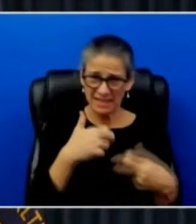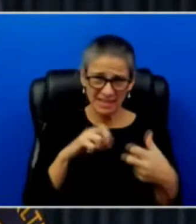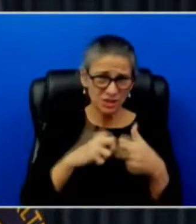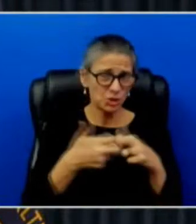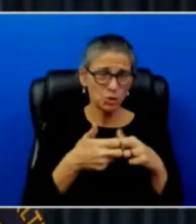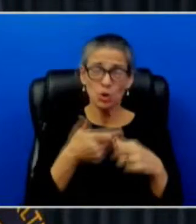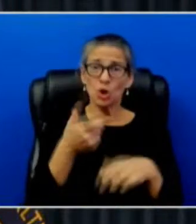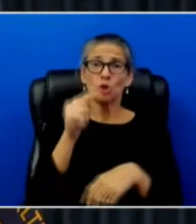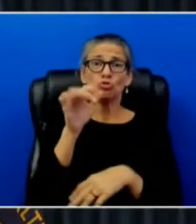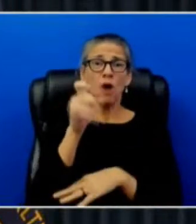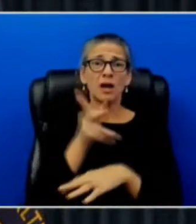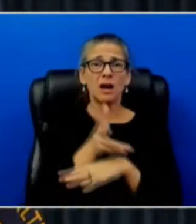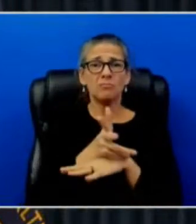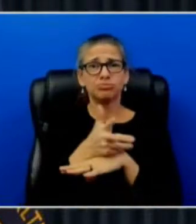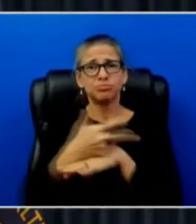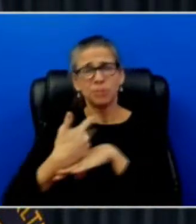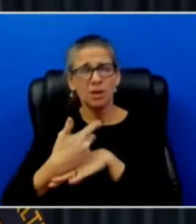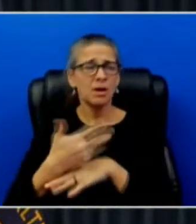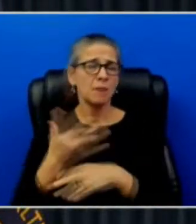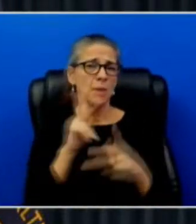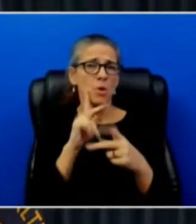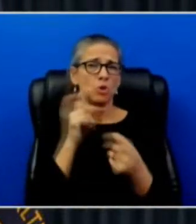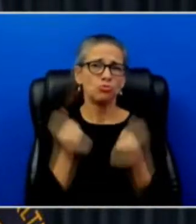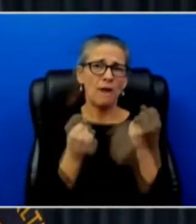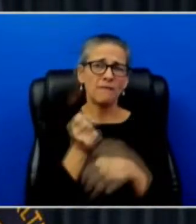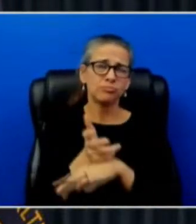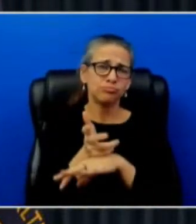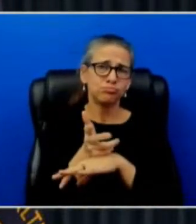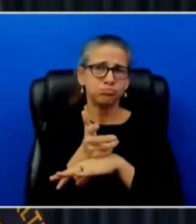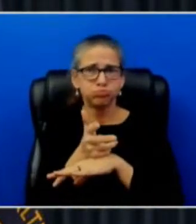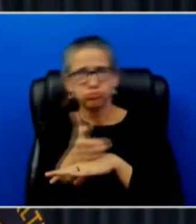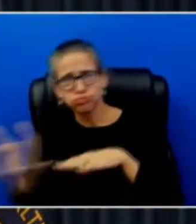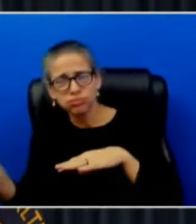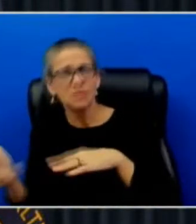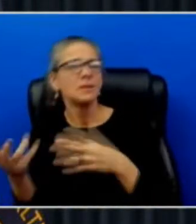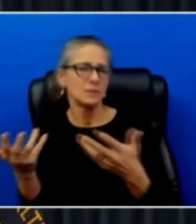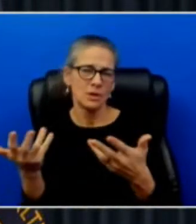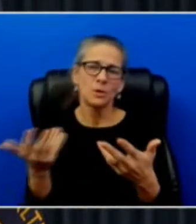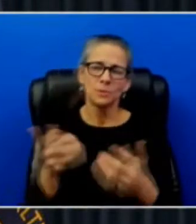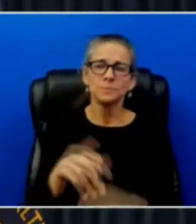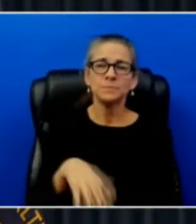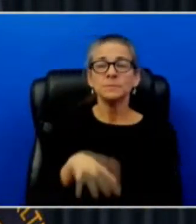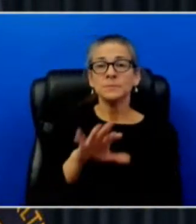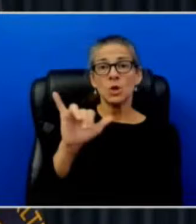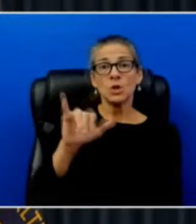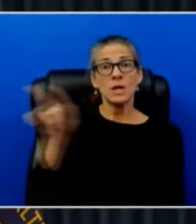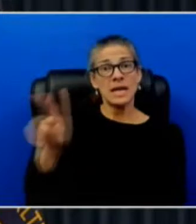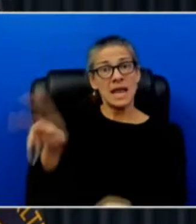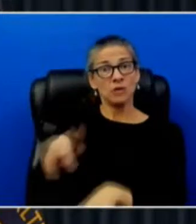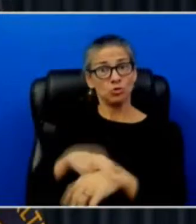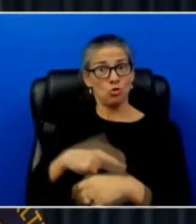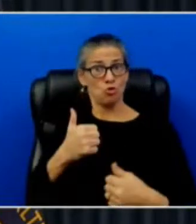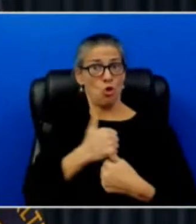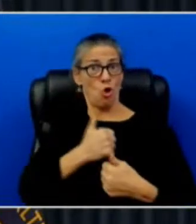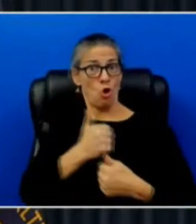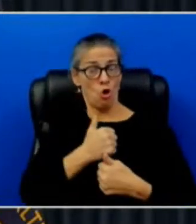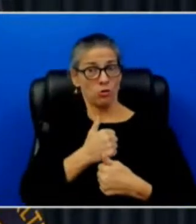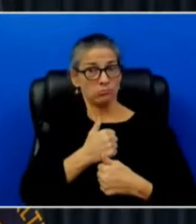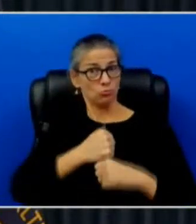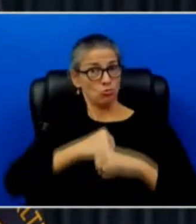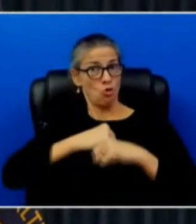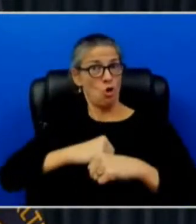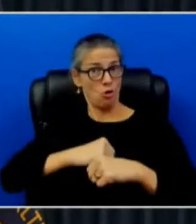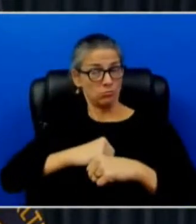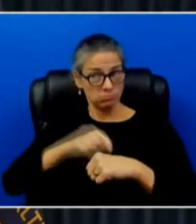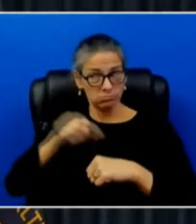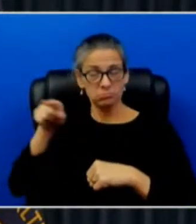sliding off the roads. I also want to thank the more than 200 National Guard soldiers who are on call to help get